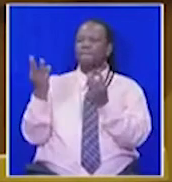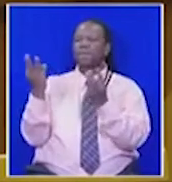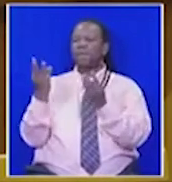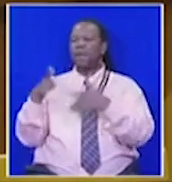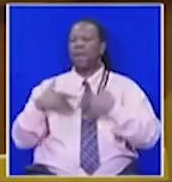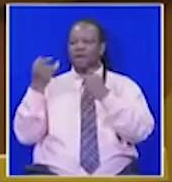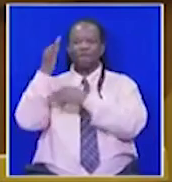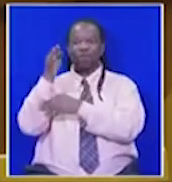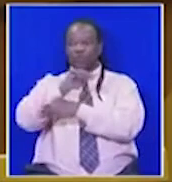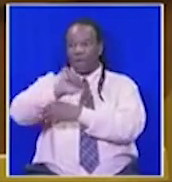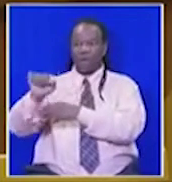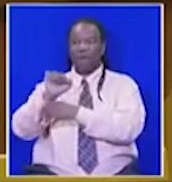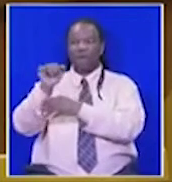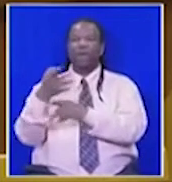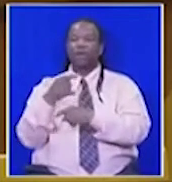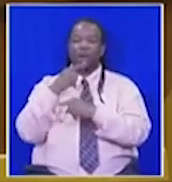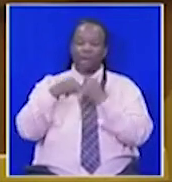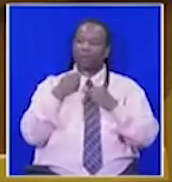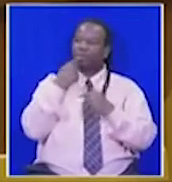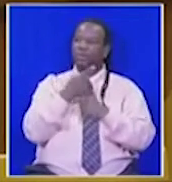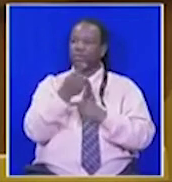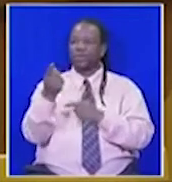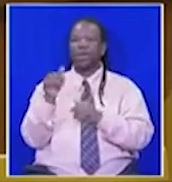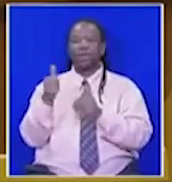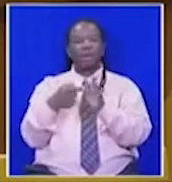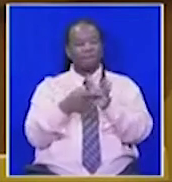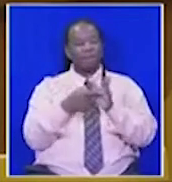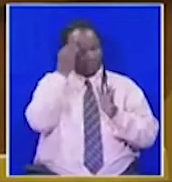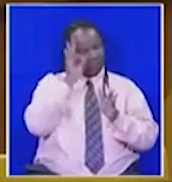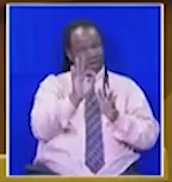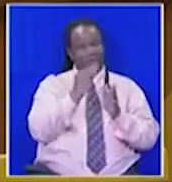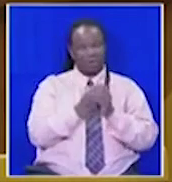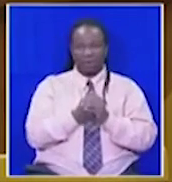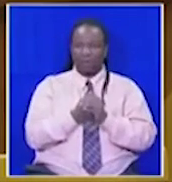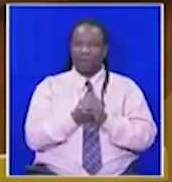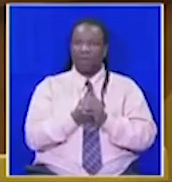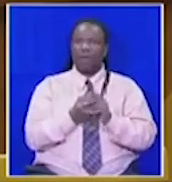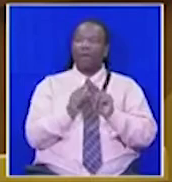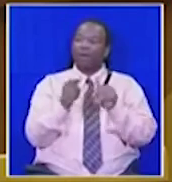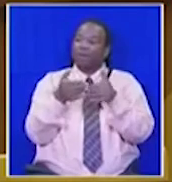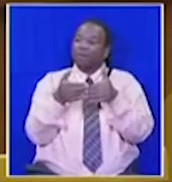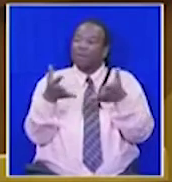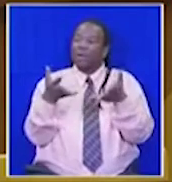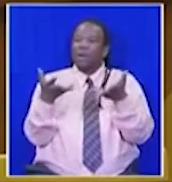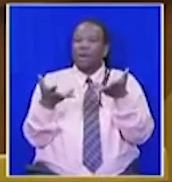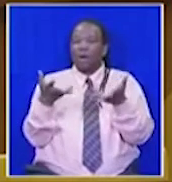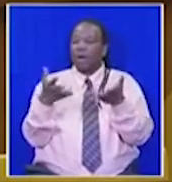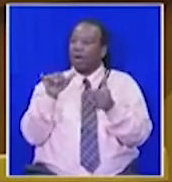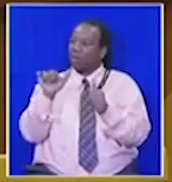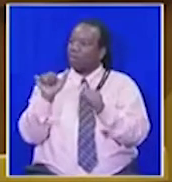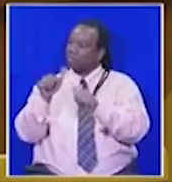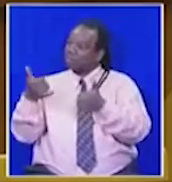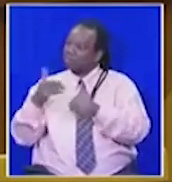future, it's about saying what we consider to be our priorities, and it's about how we establish stability within our